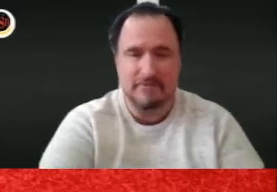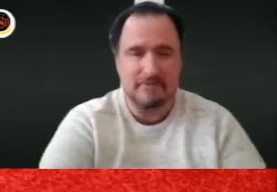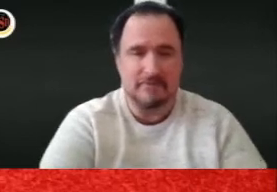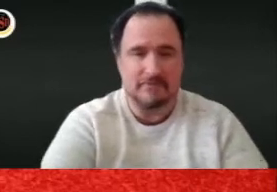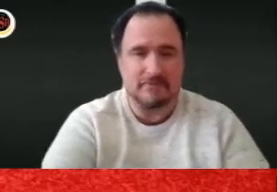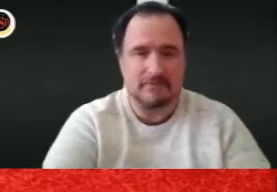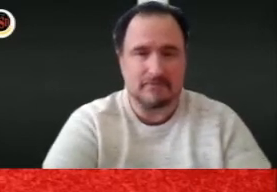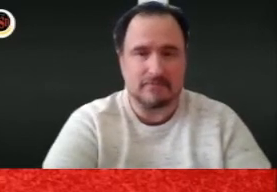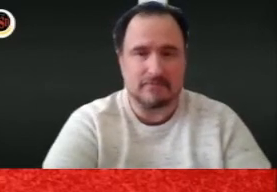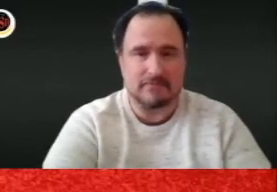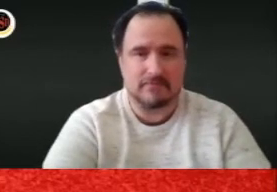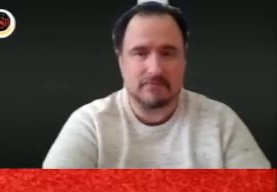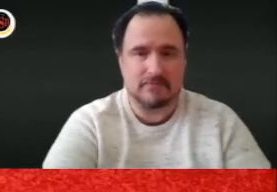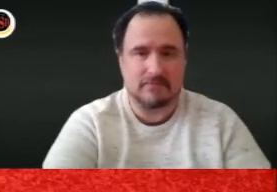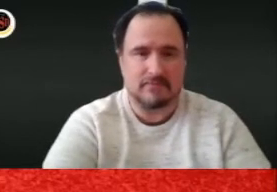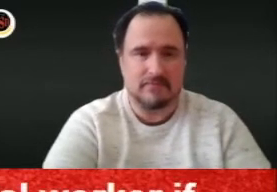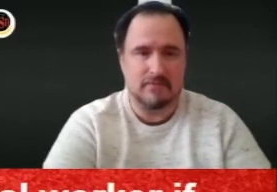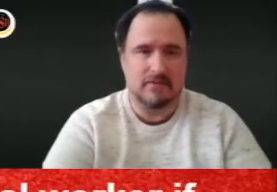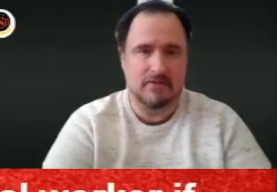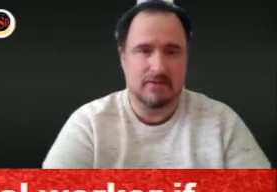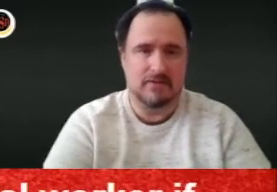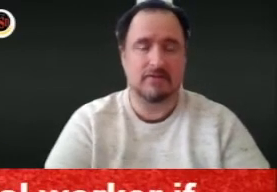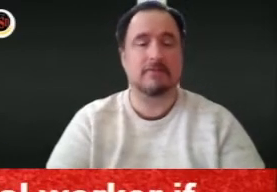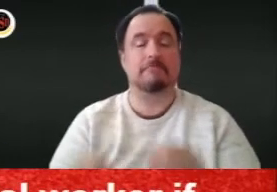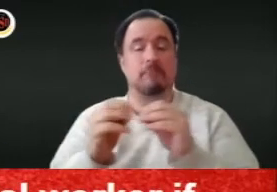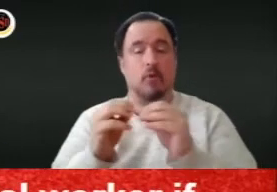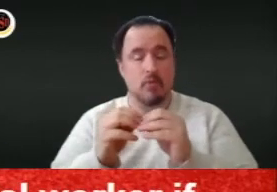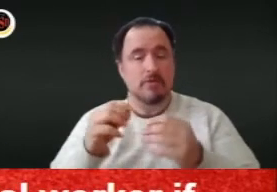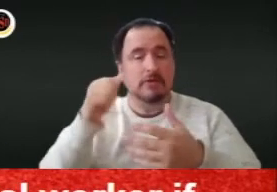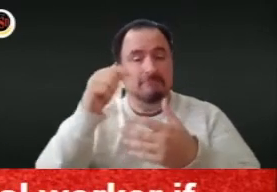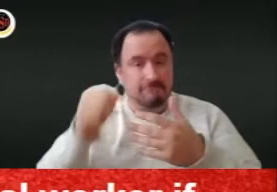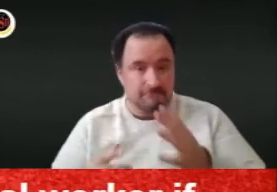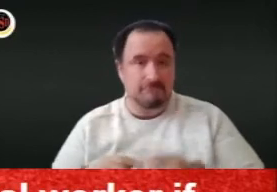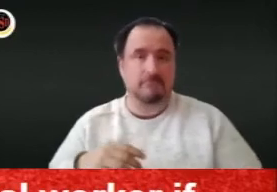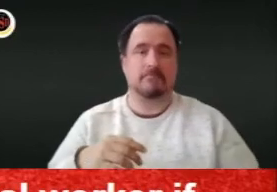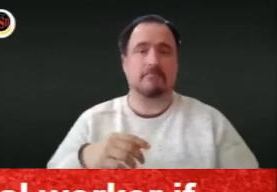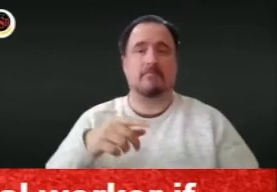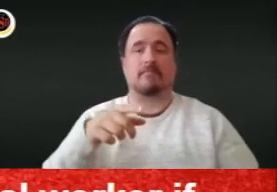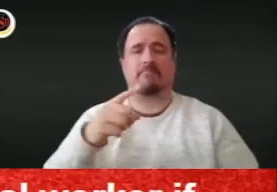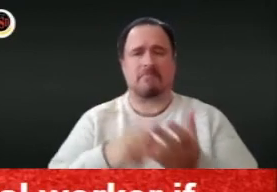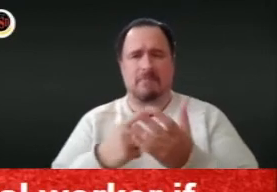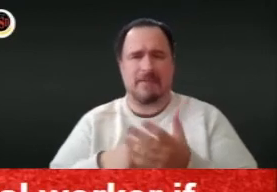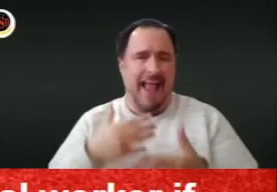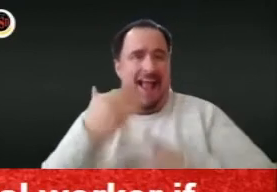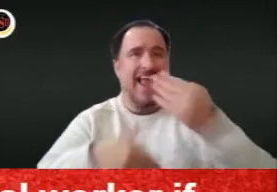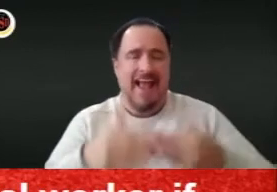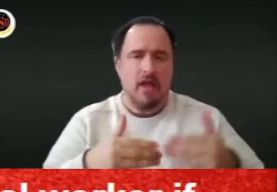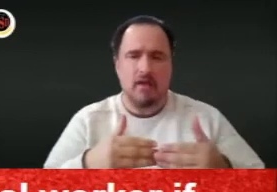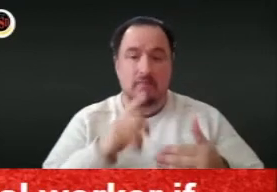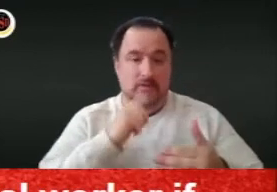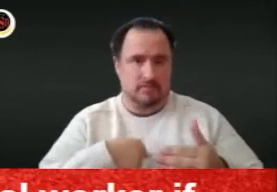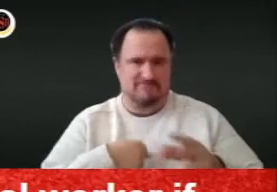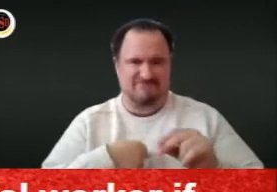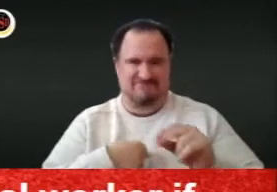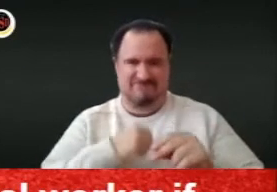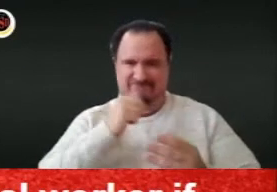area and what potential jobs you might want to work at. Some more things to avoid. Sometimes